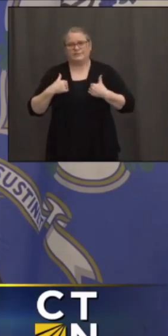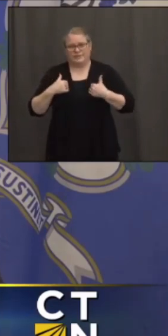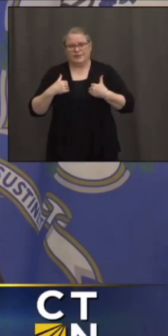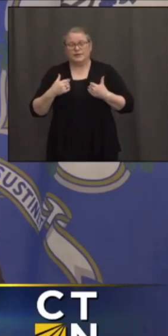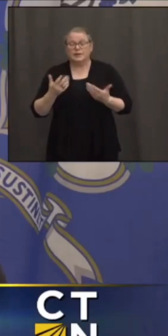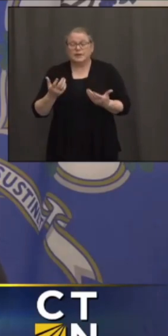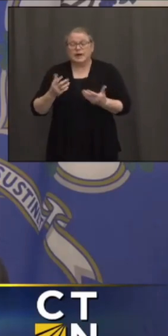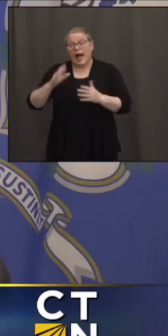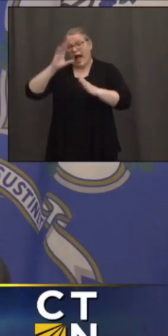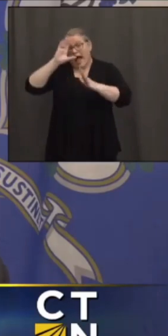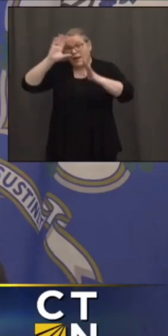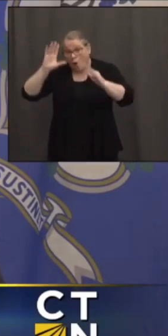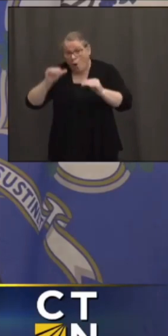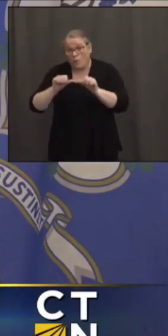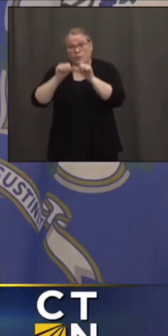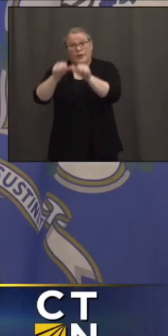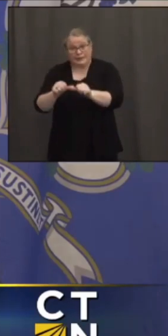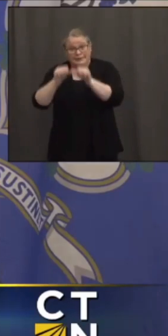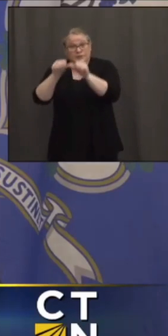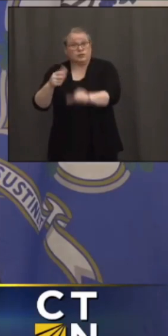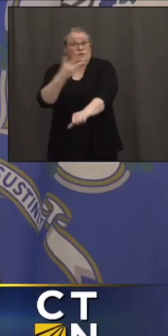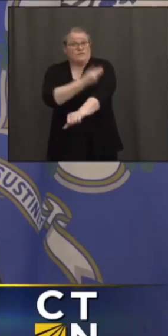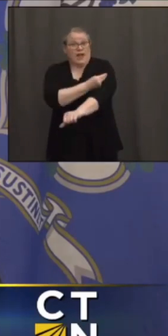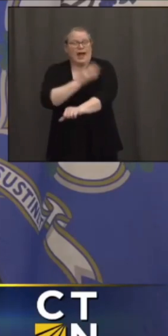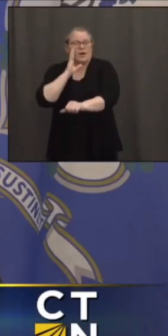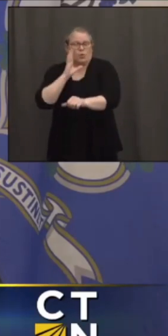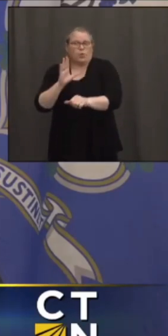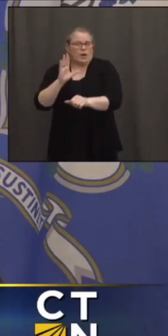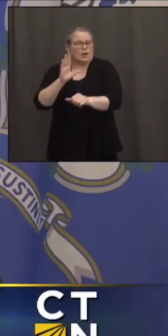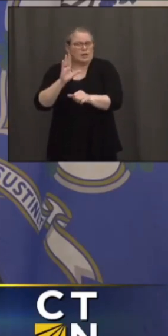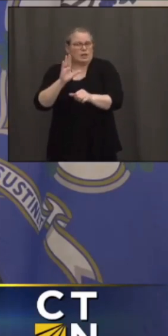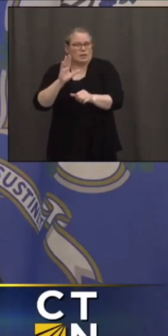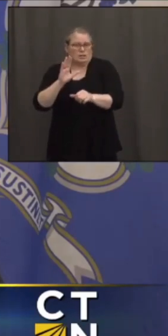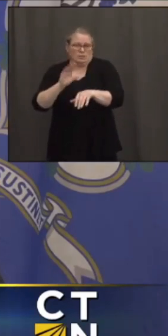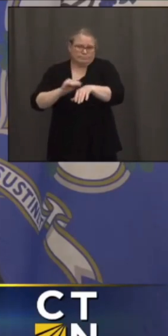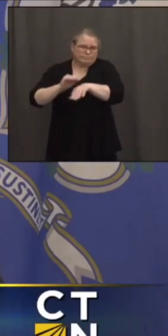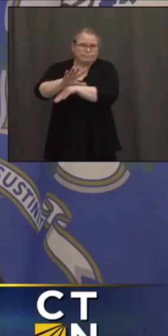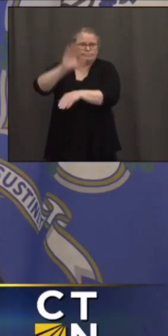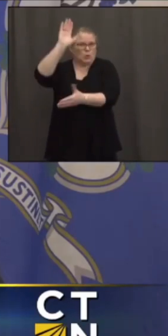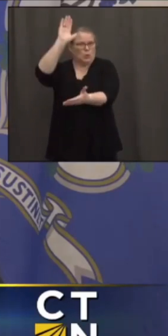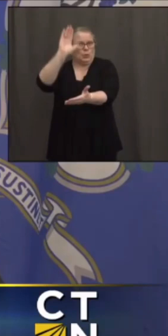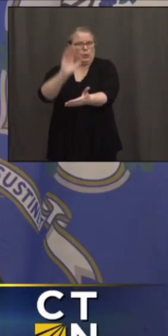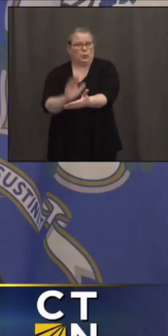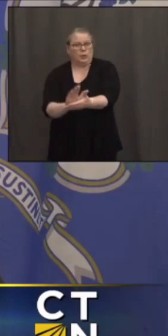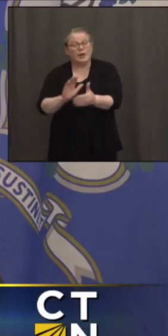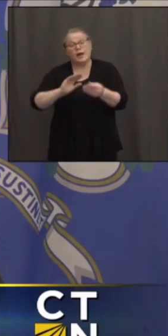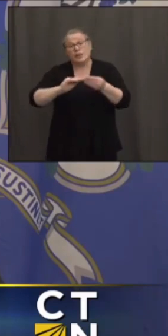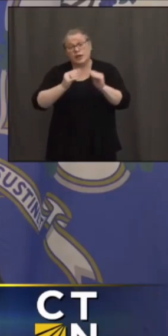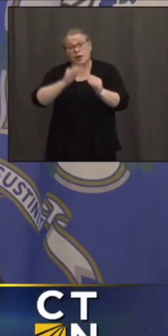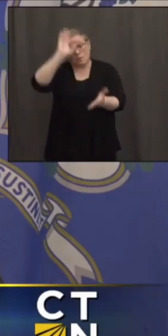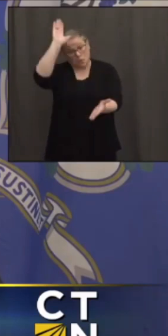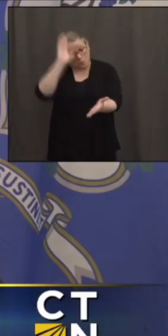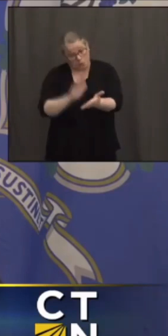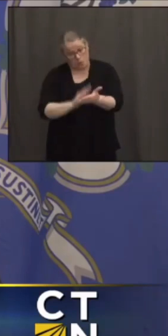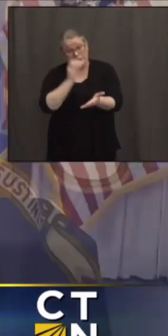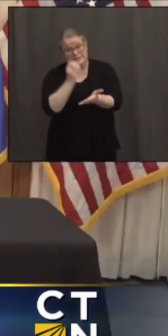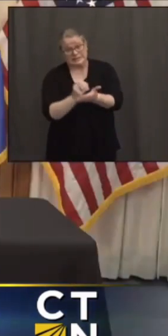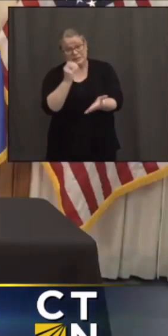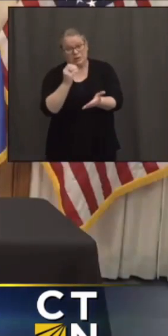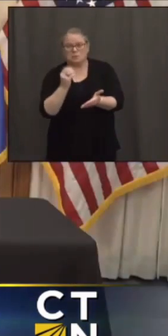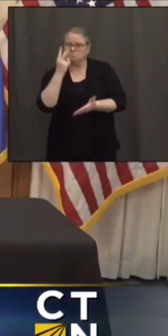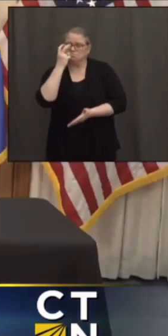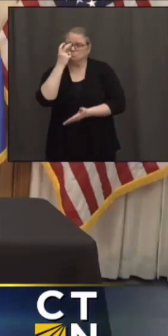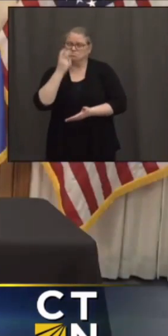solve that and get that down to a much lower number. I'm not sure it'll ever be zero. Okay.